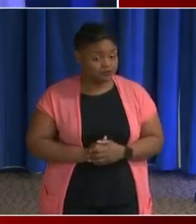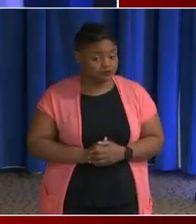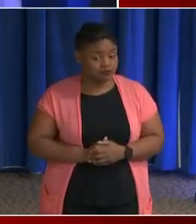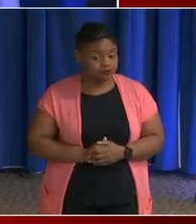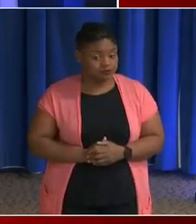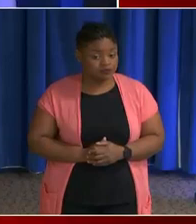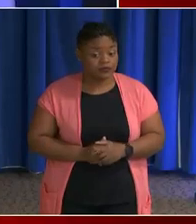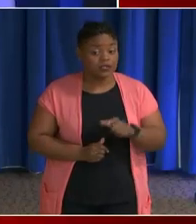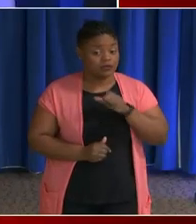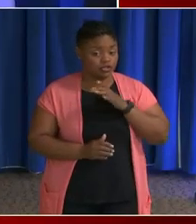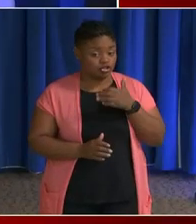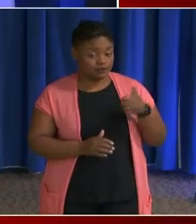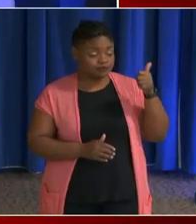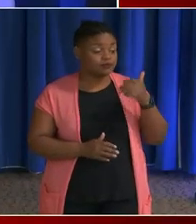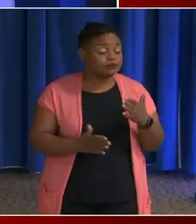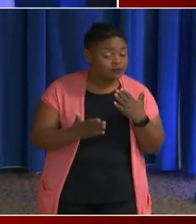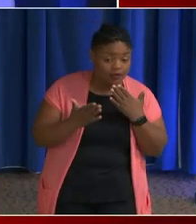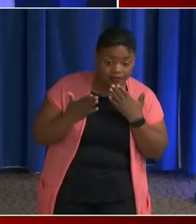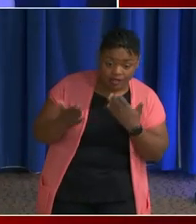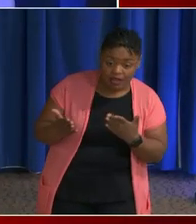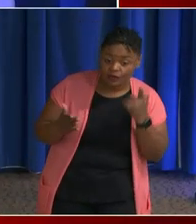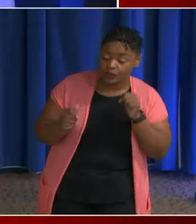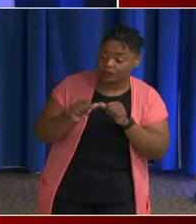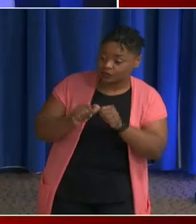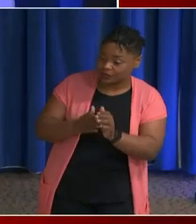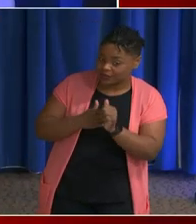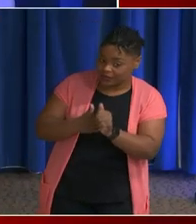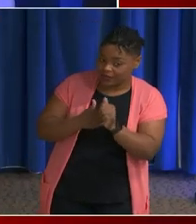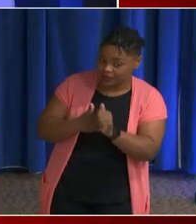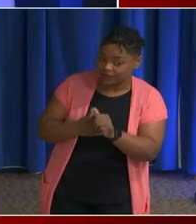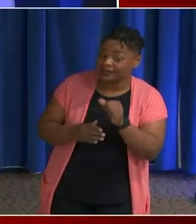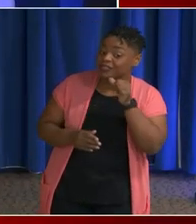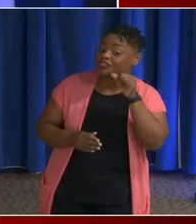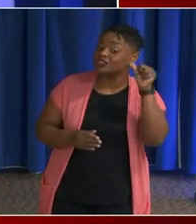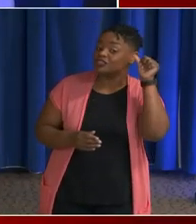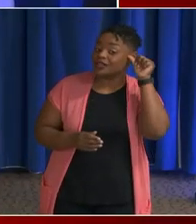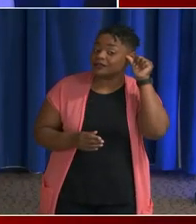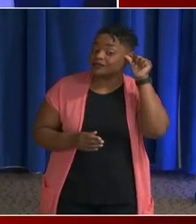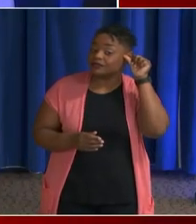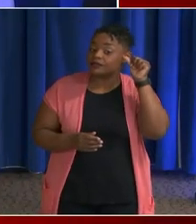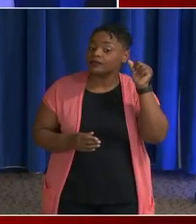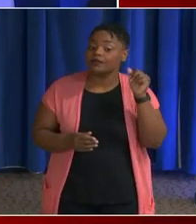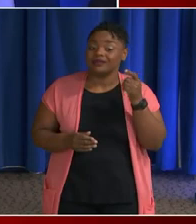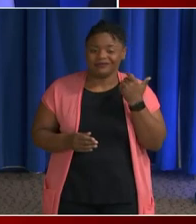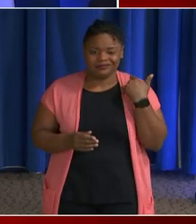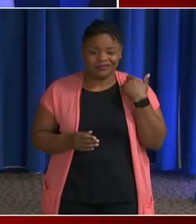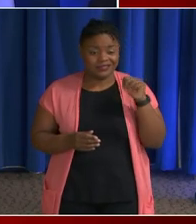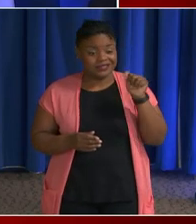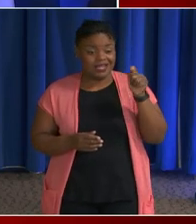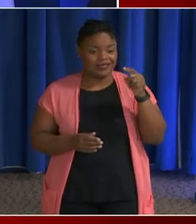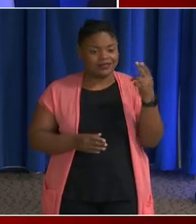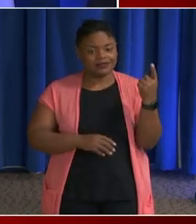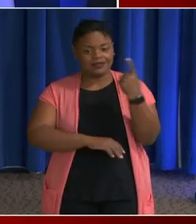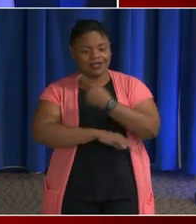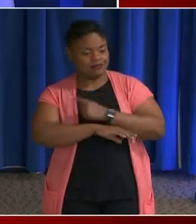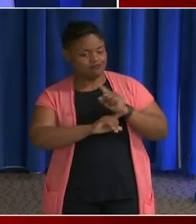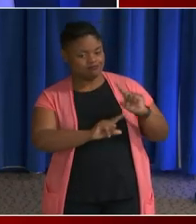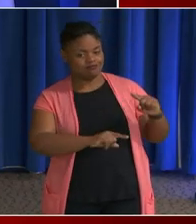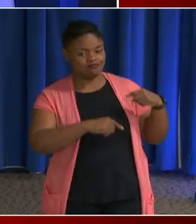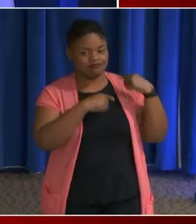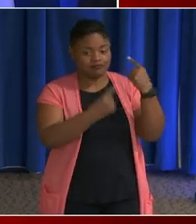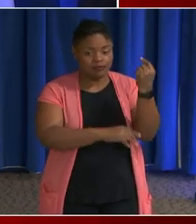Bowser. Thanks for your continued leadership. Yesterday marked the 10th straight day of protests here in Washington,